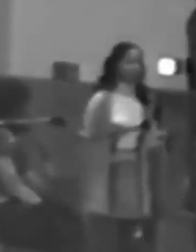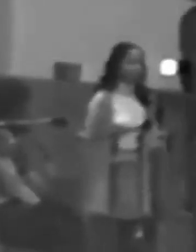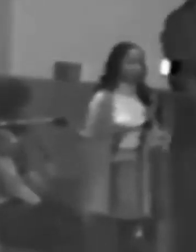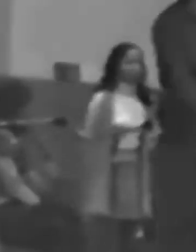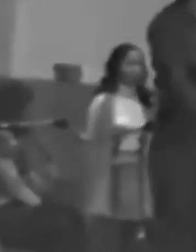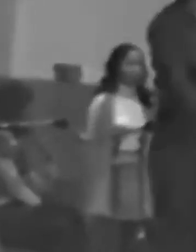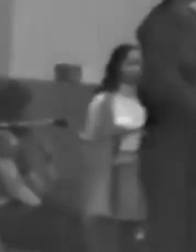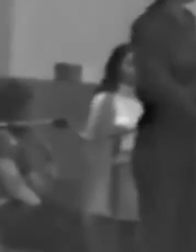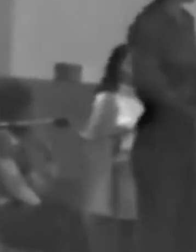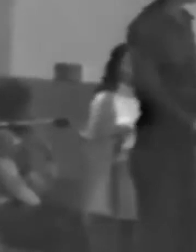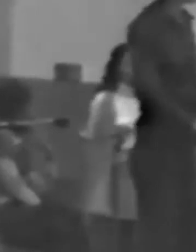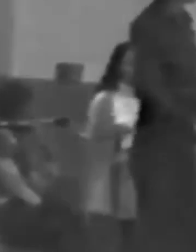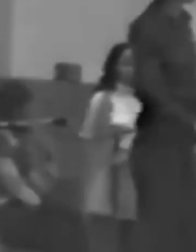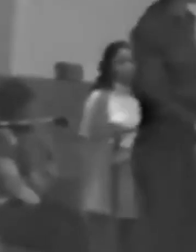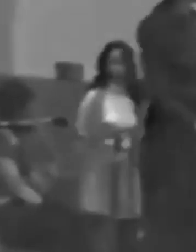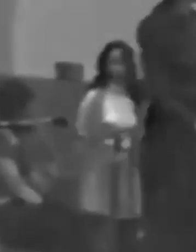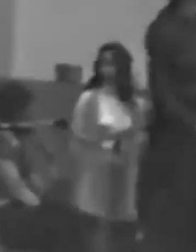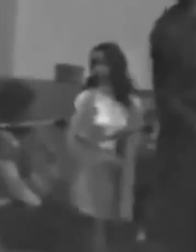Louisiana.